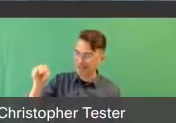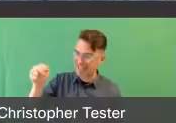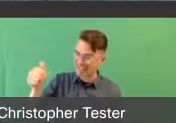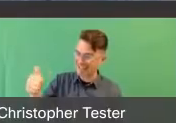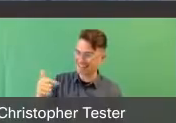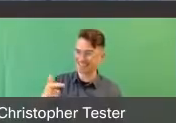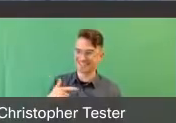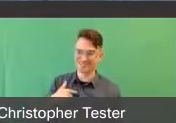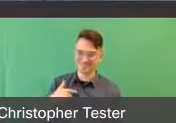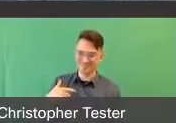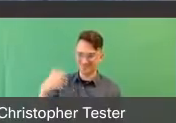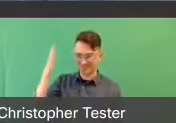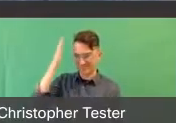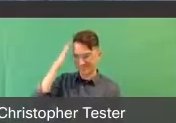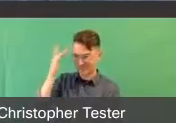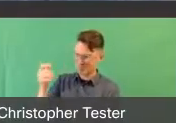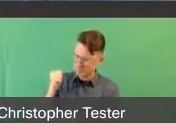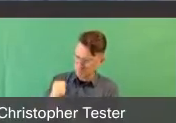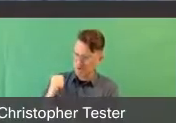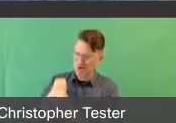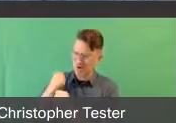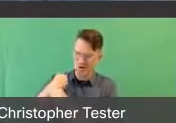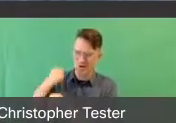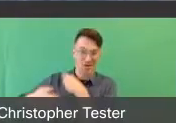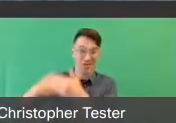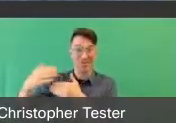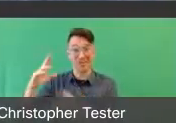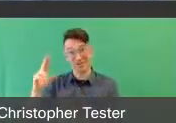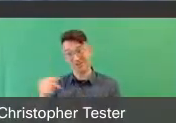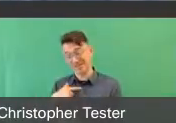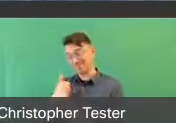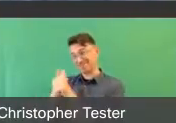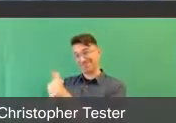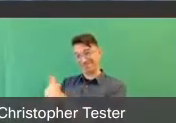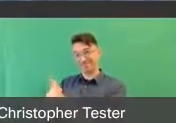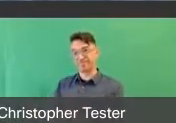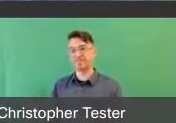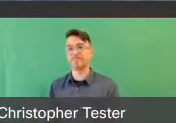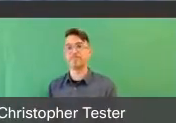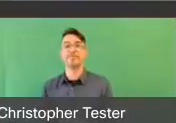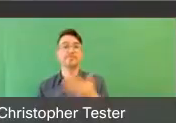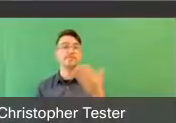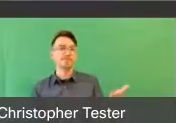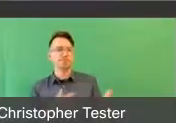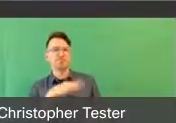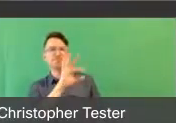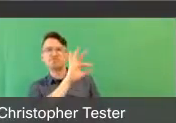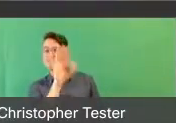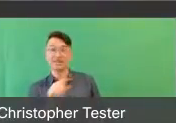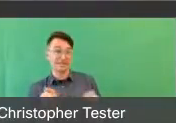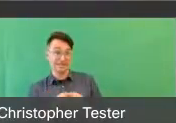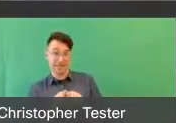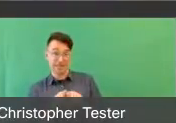to Her Majesty the Queen to share with us her commitment as well. We can use the momentum created by